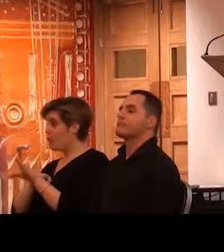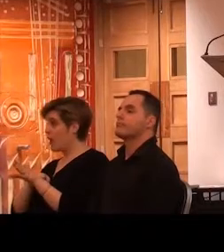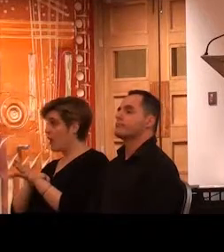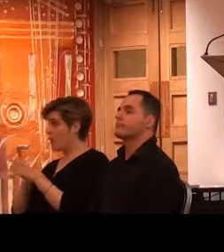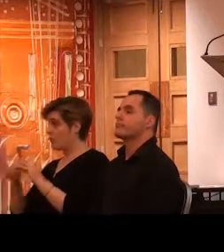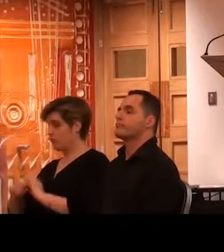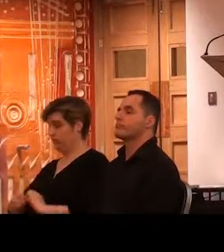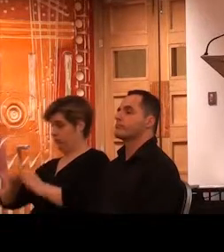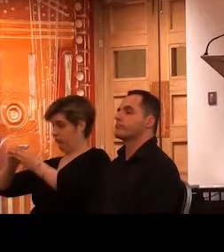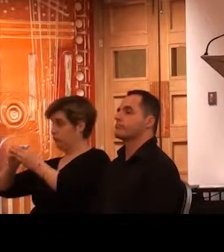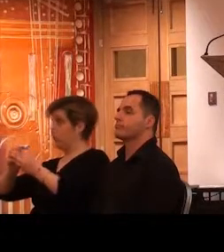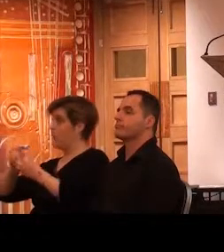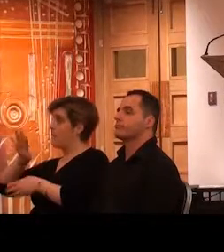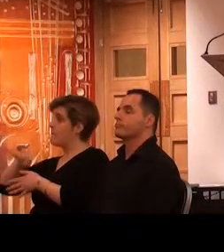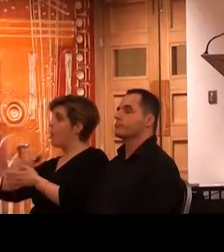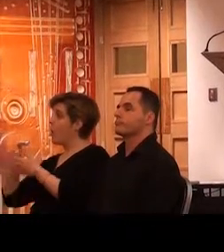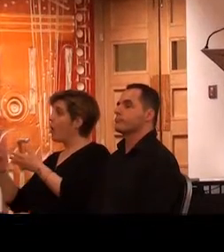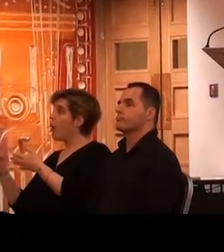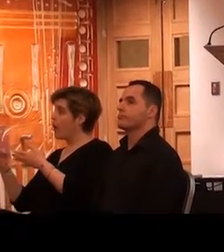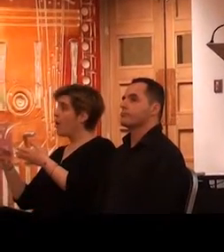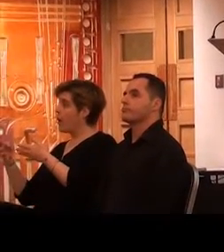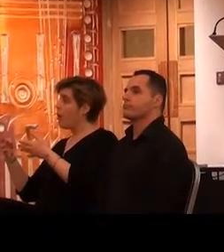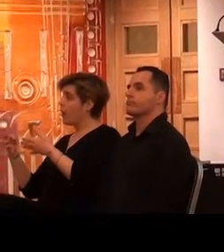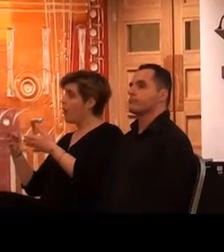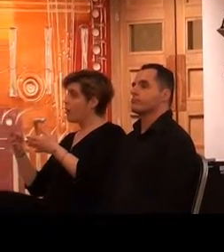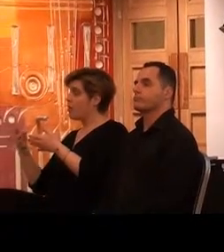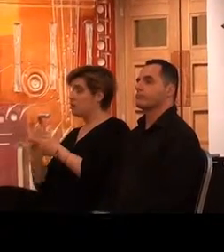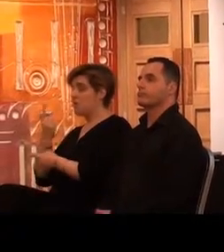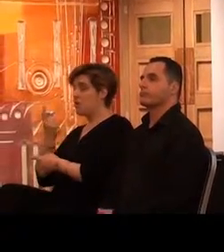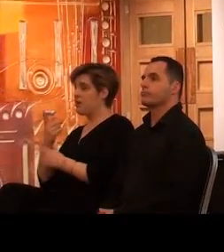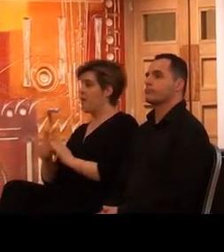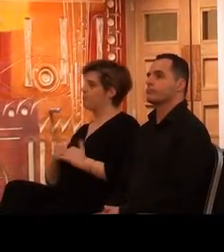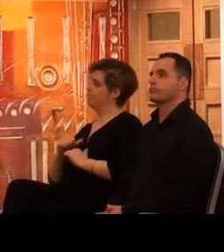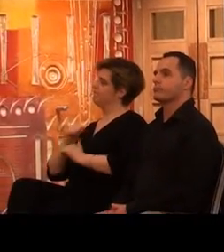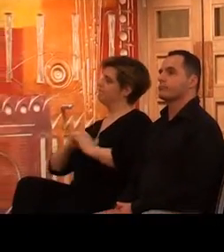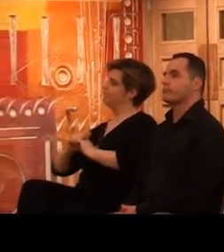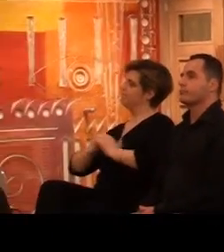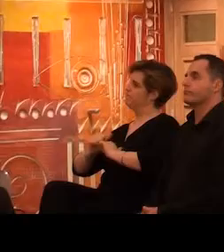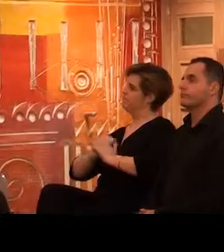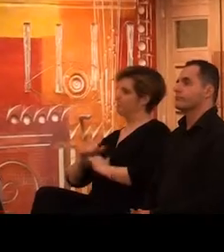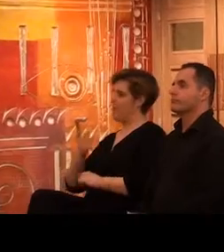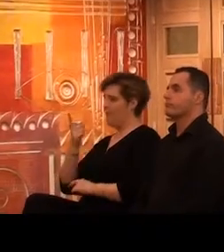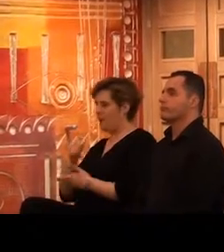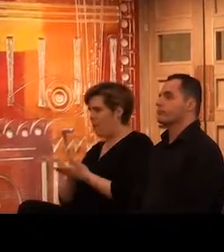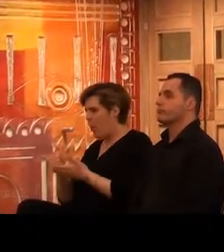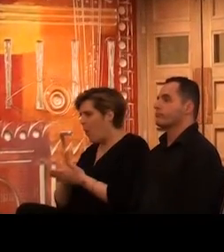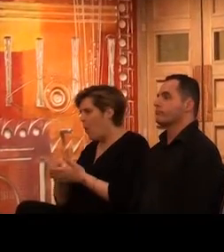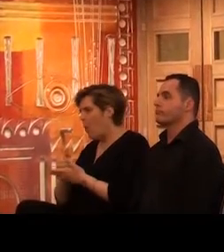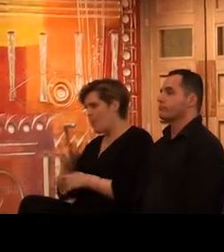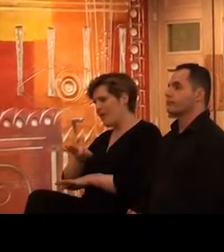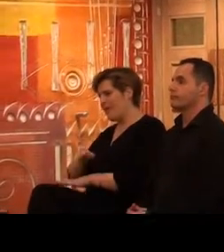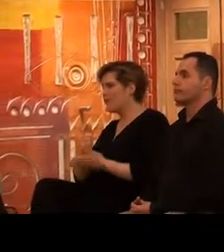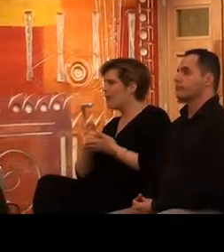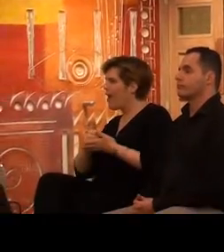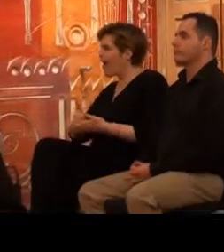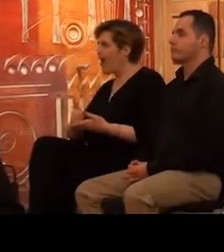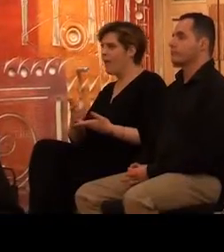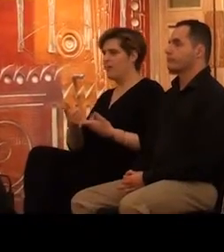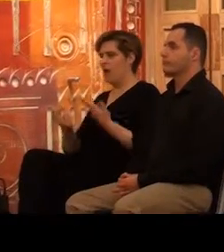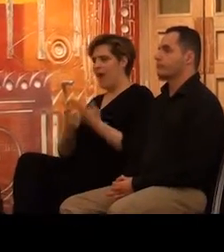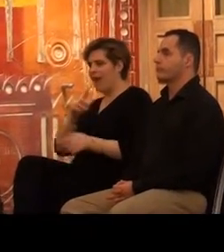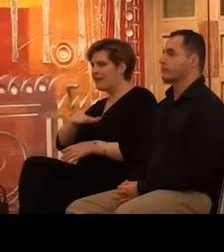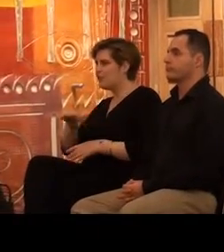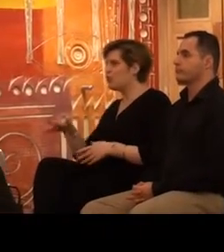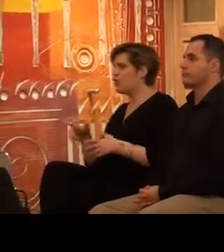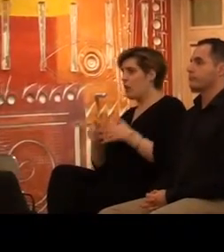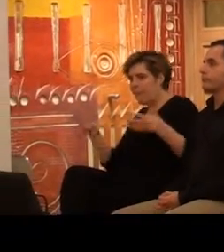did every day coming back to Nurture Club. The materials were always there, people were always there to help her. Other children were there that she could play with. She was